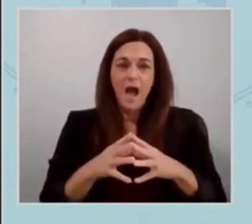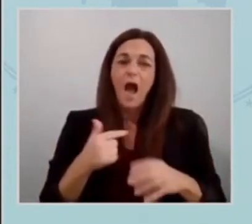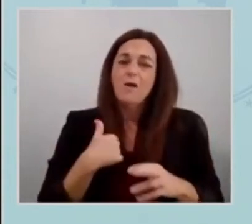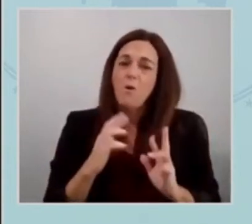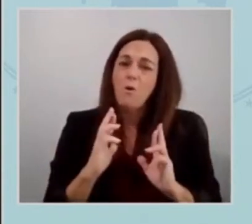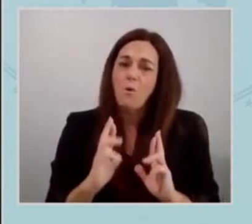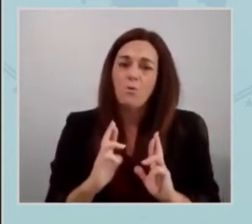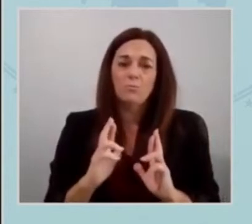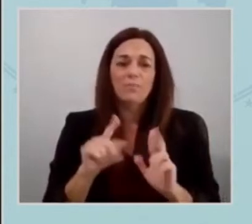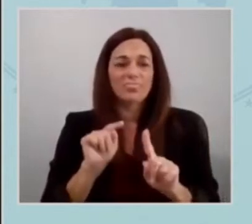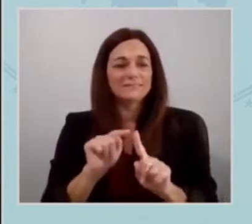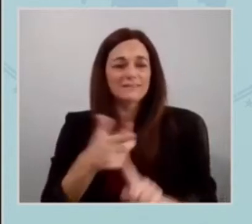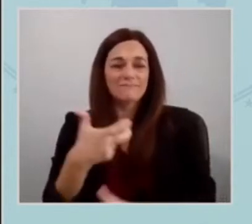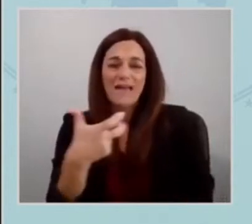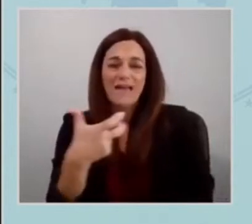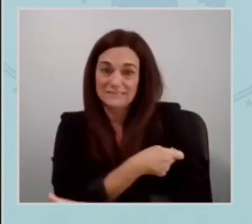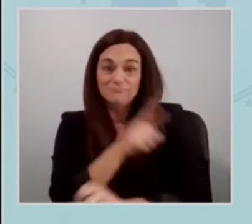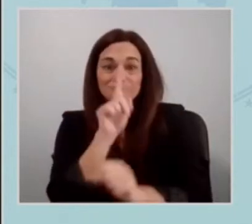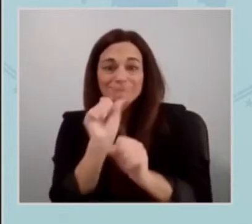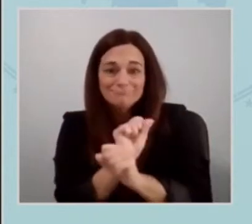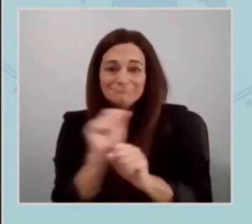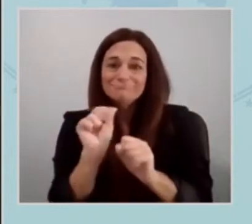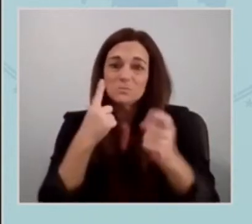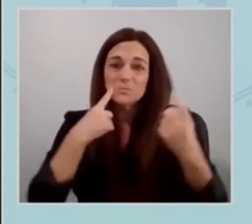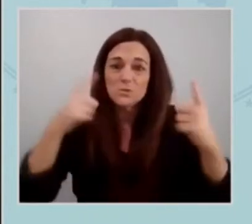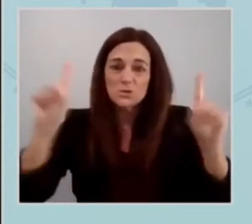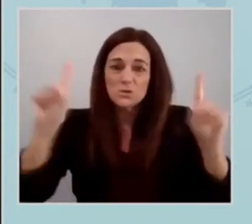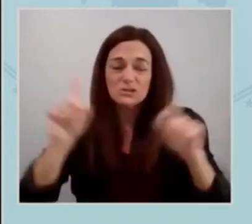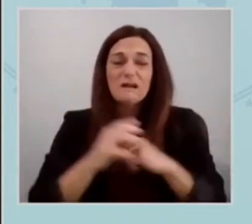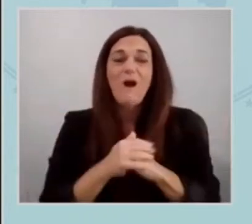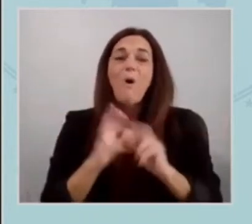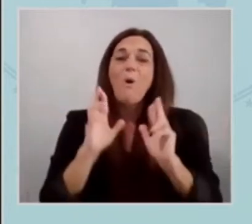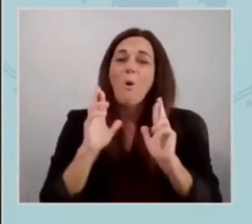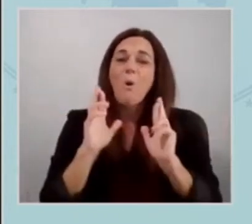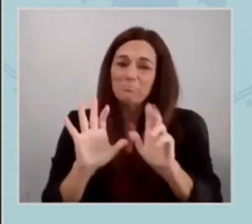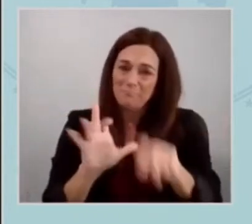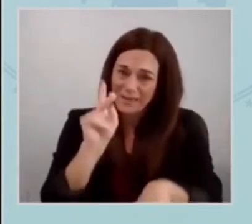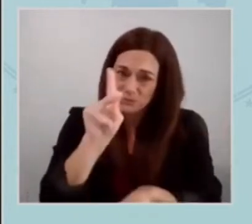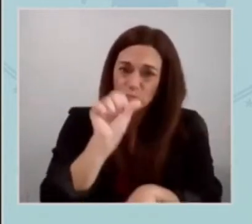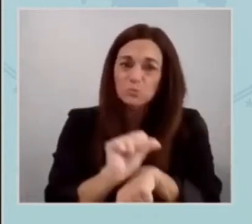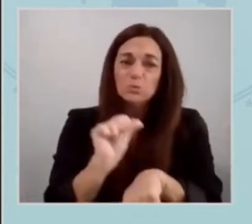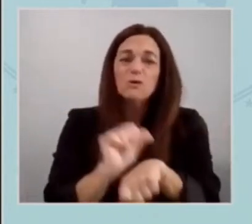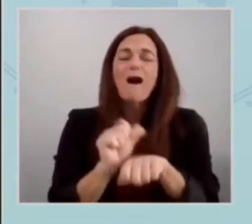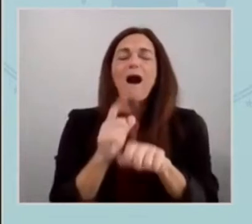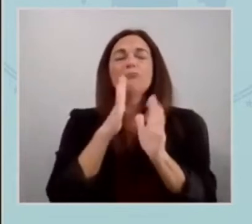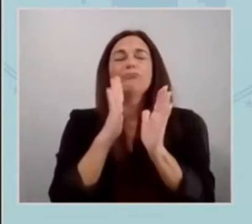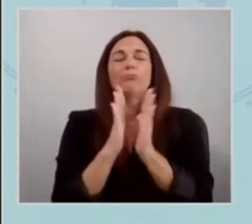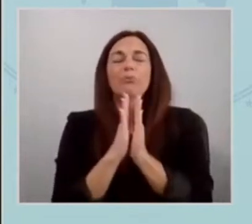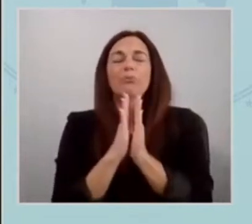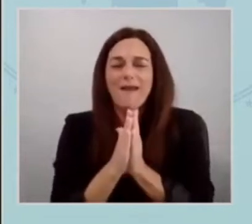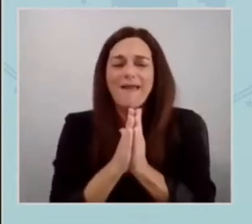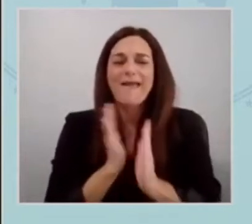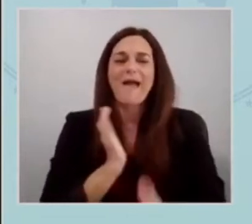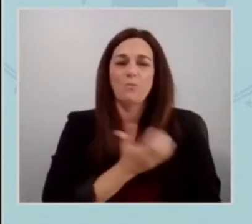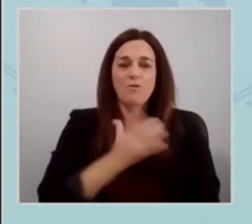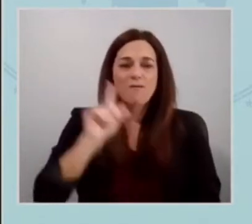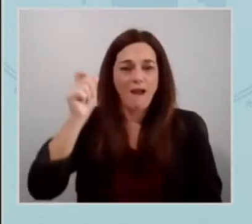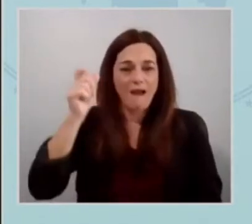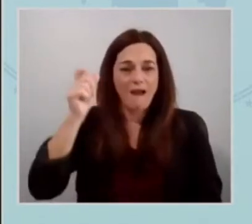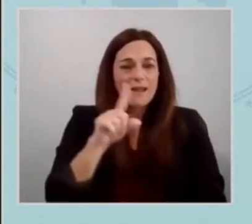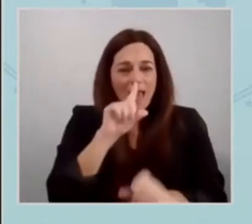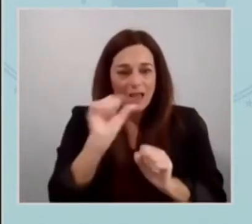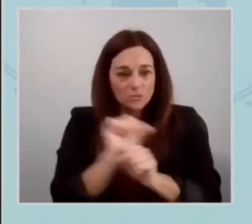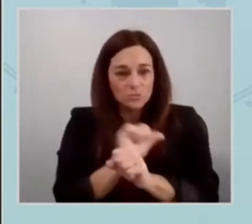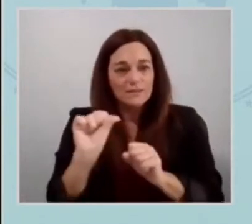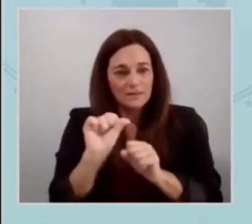members and friends. So I hope this vaccine actually do help. I hope that we can get back to work,